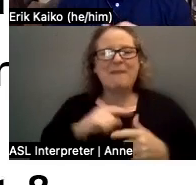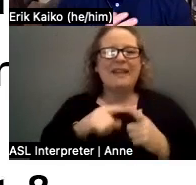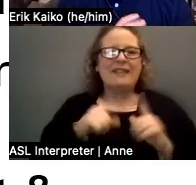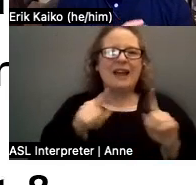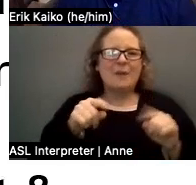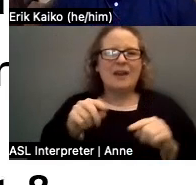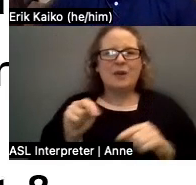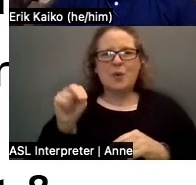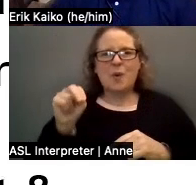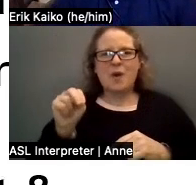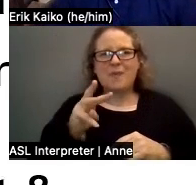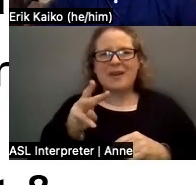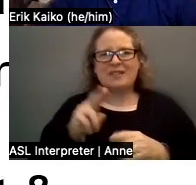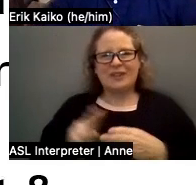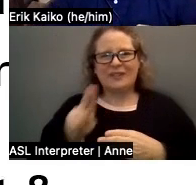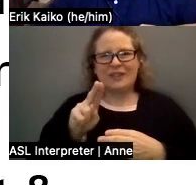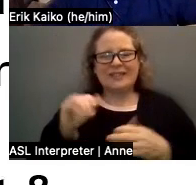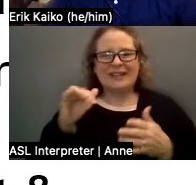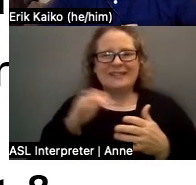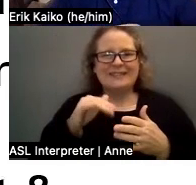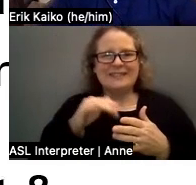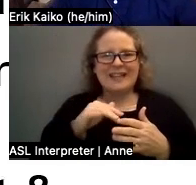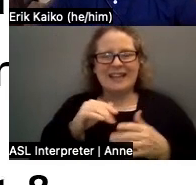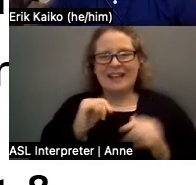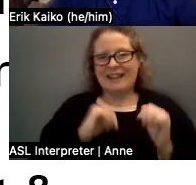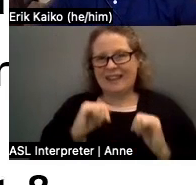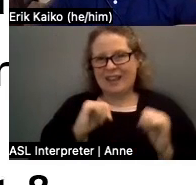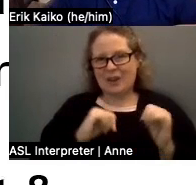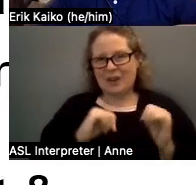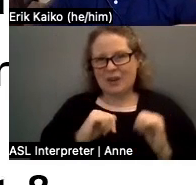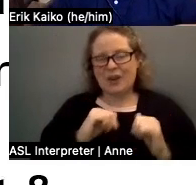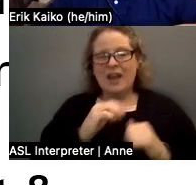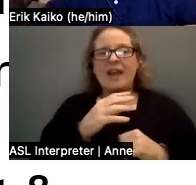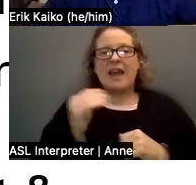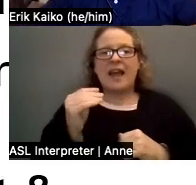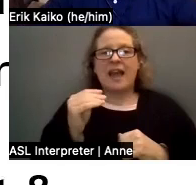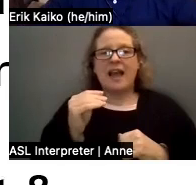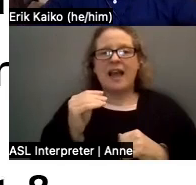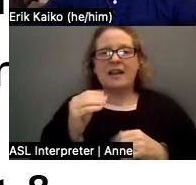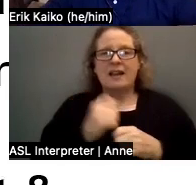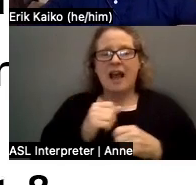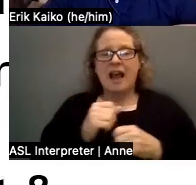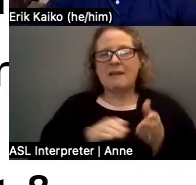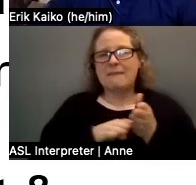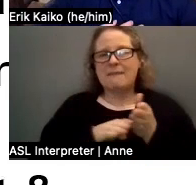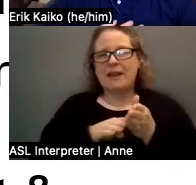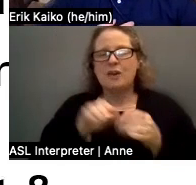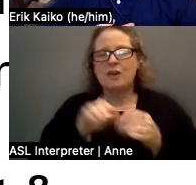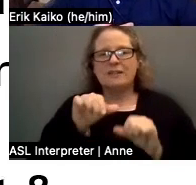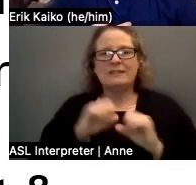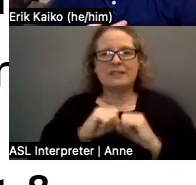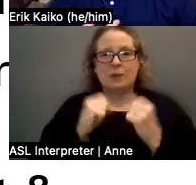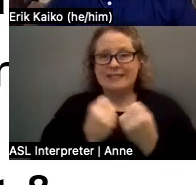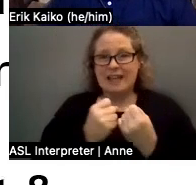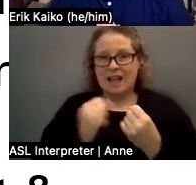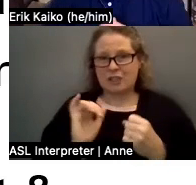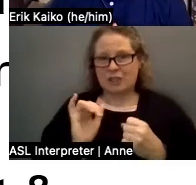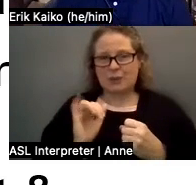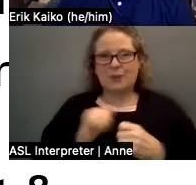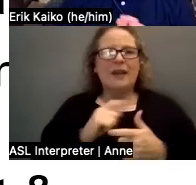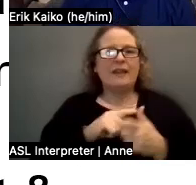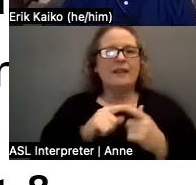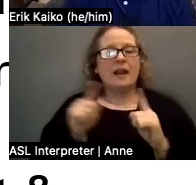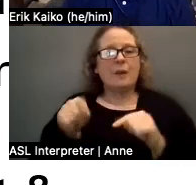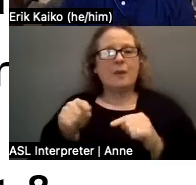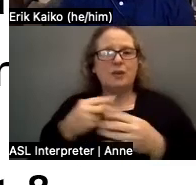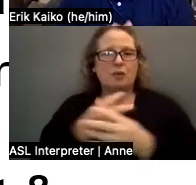Northwestern University where I studied theater, and I got a minor in sociology as well. Then I ended up grad school